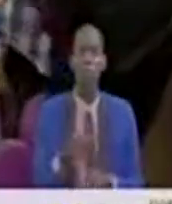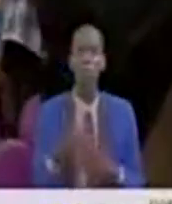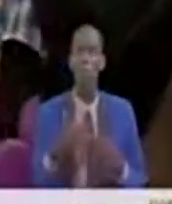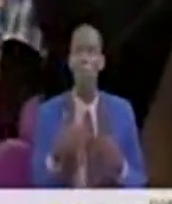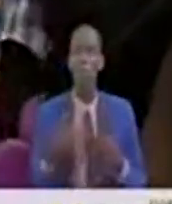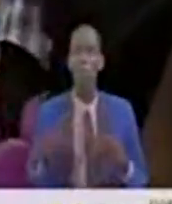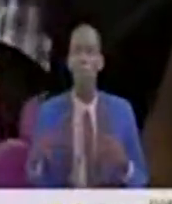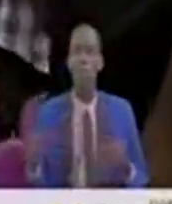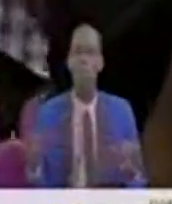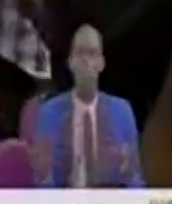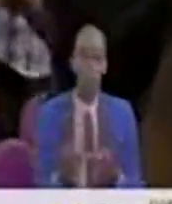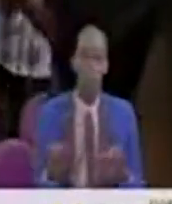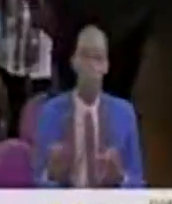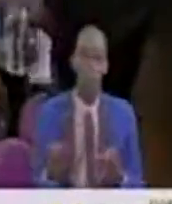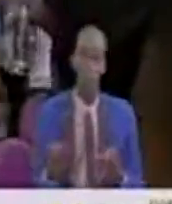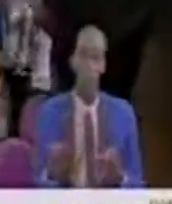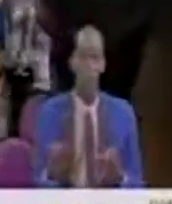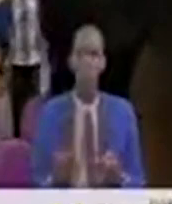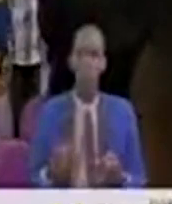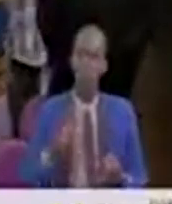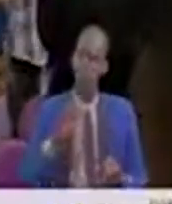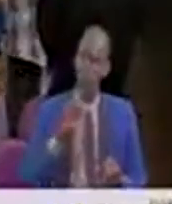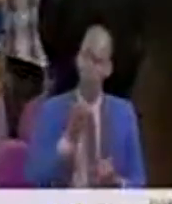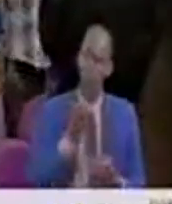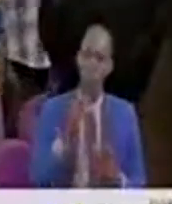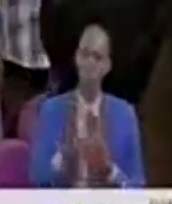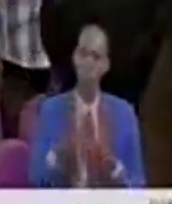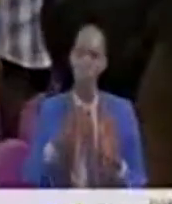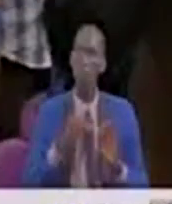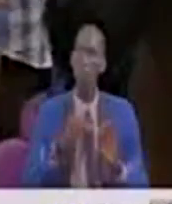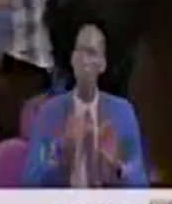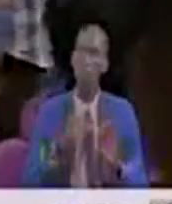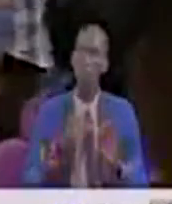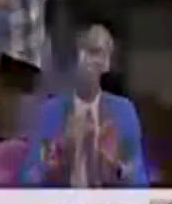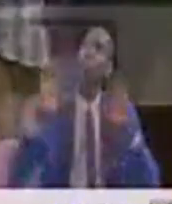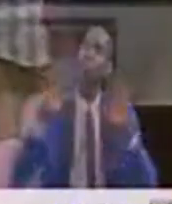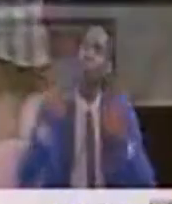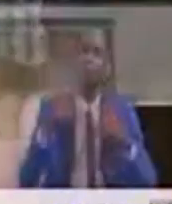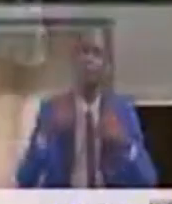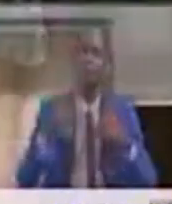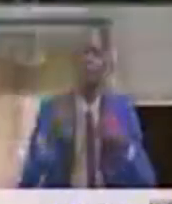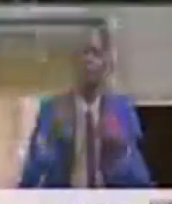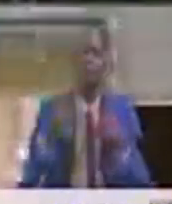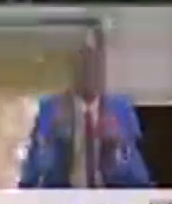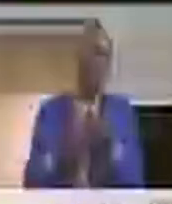consecration that you had many years ago?